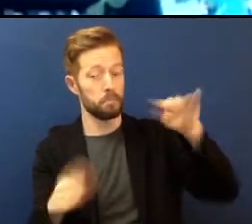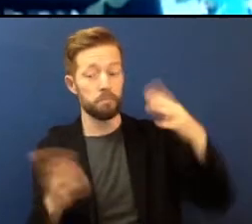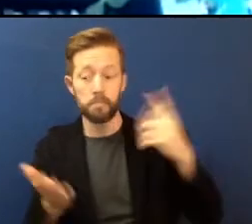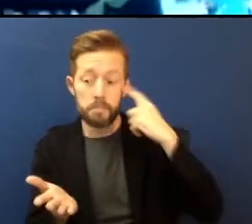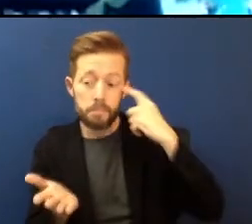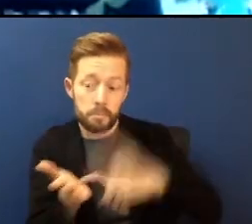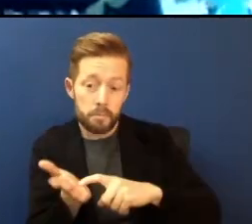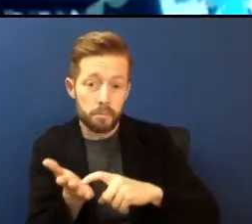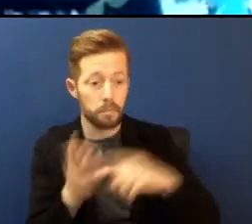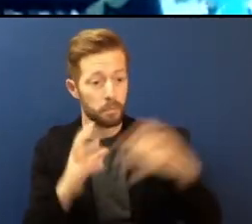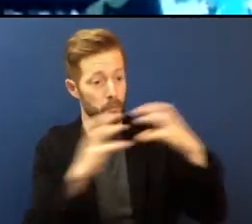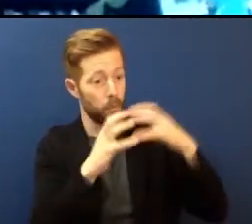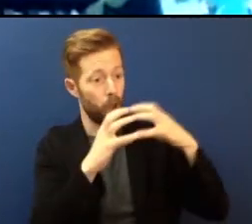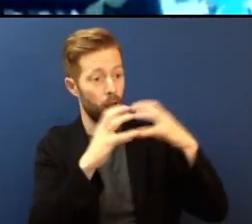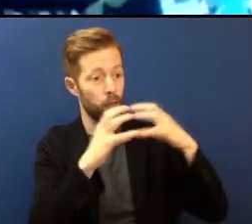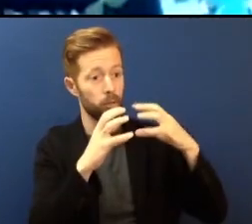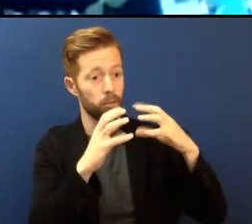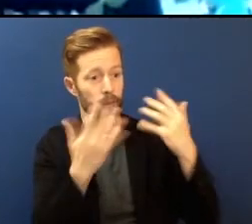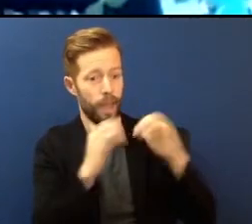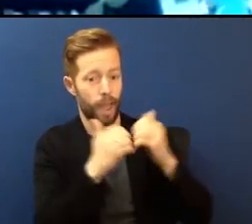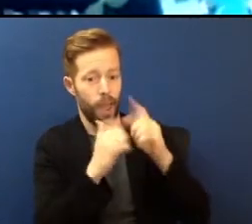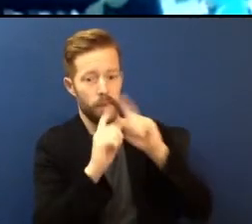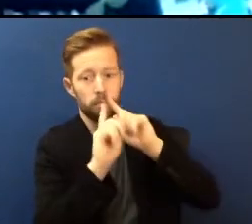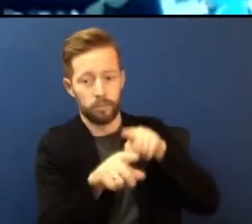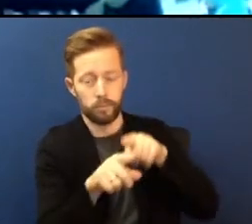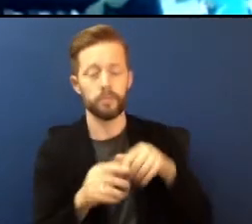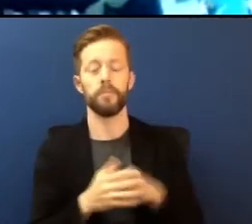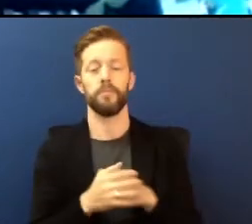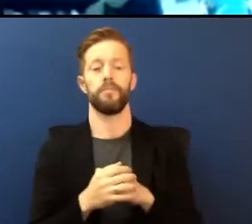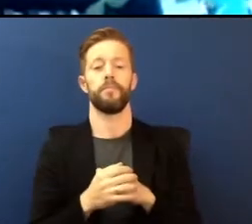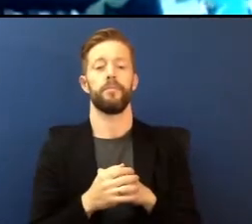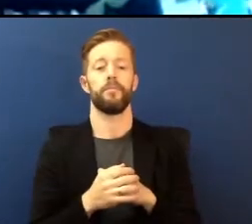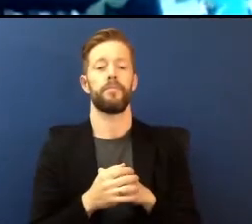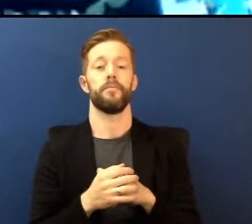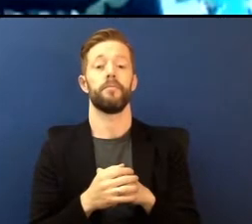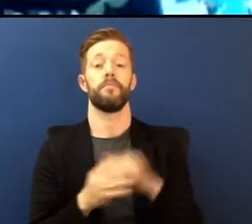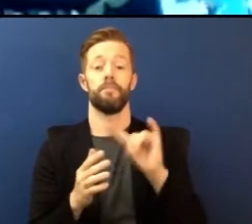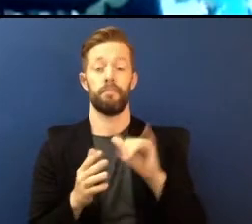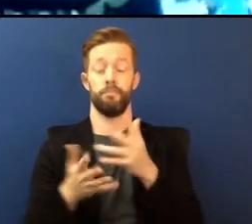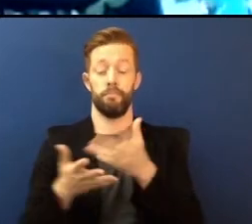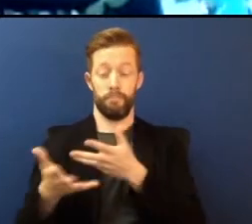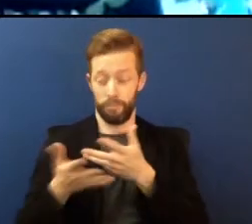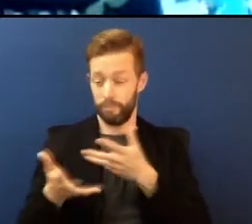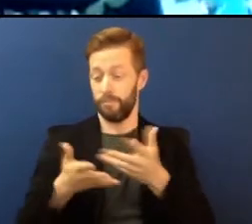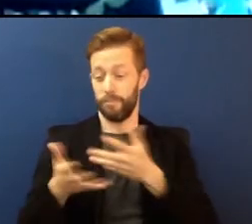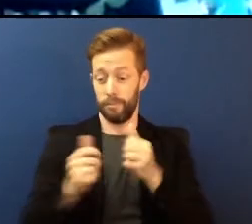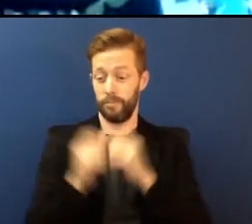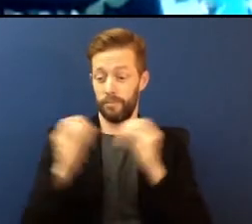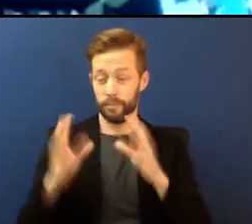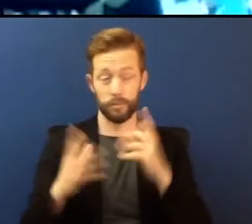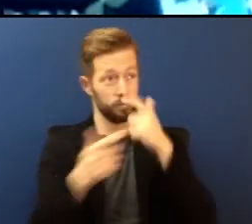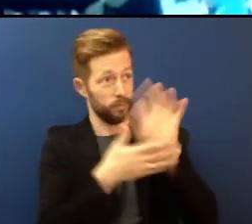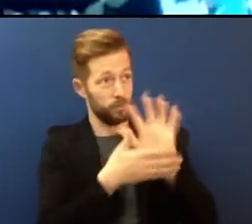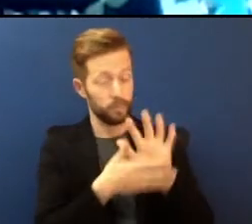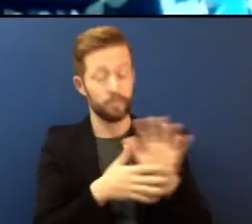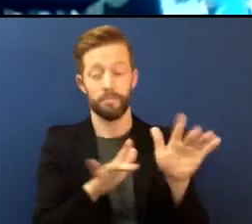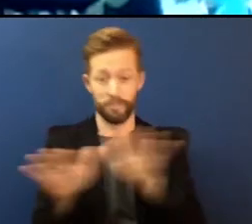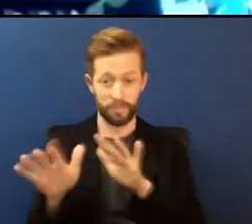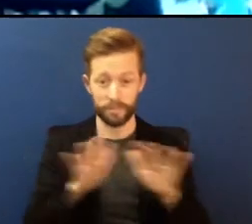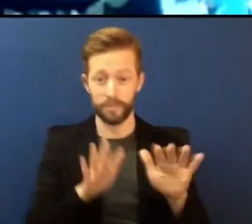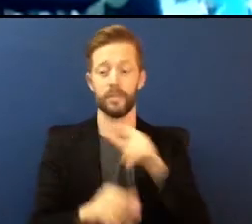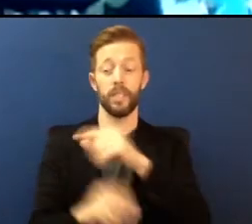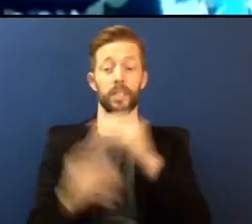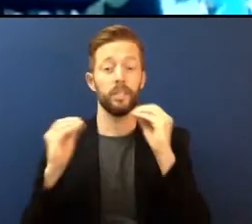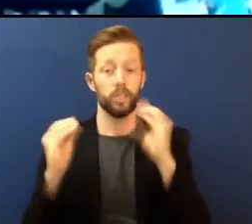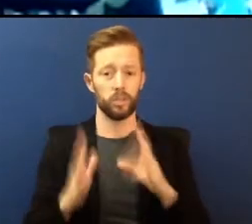did you notice when you raised the ramp? How did the ball react? And as a consequence, what you end up seeing is that teachers begin